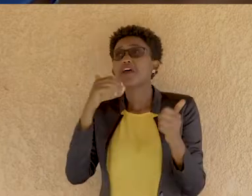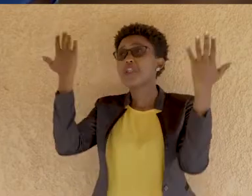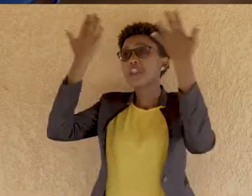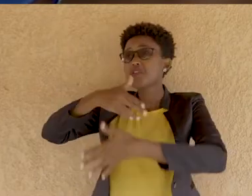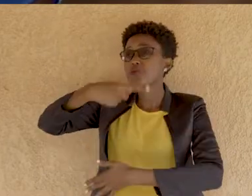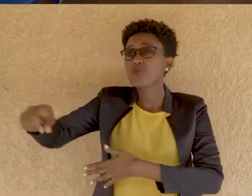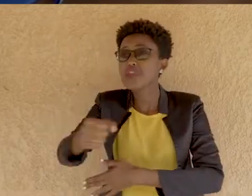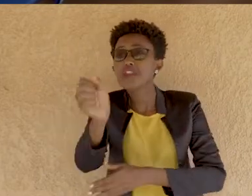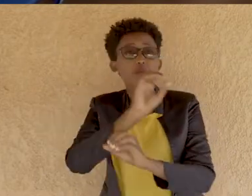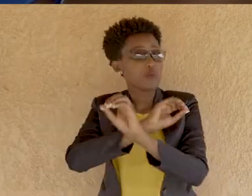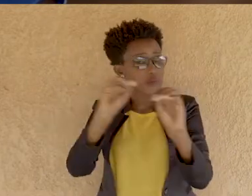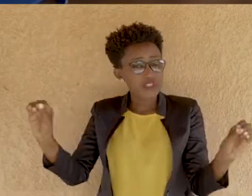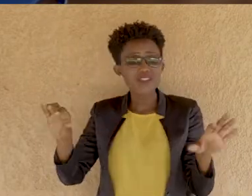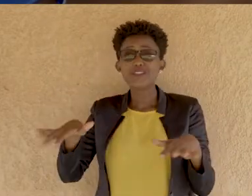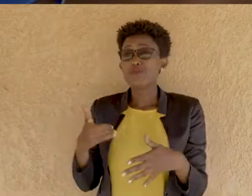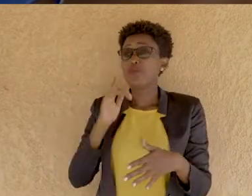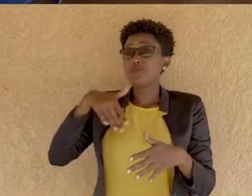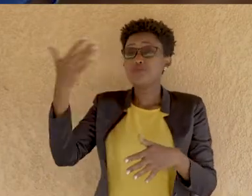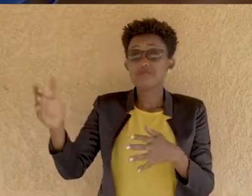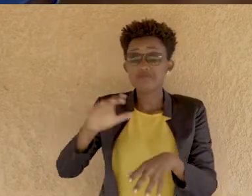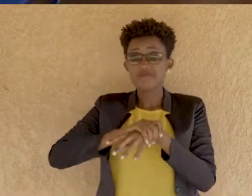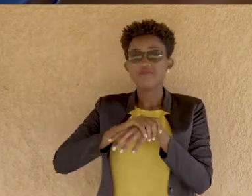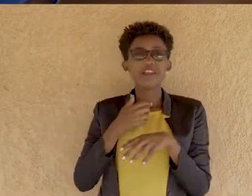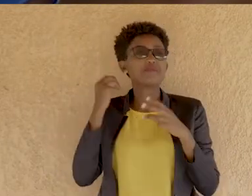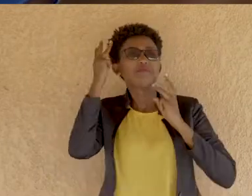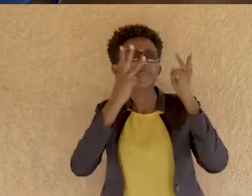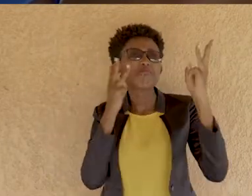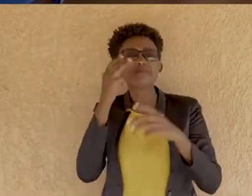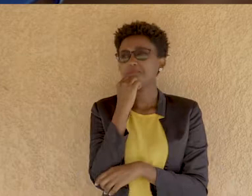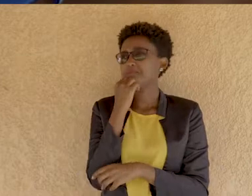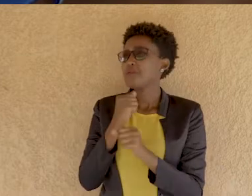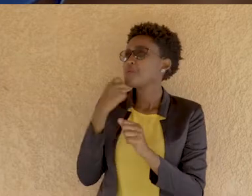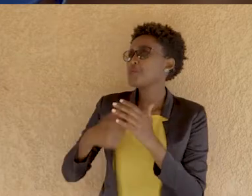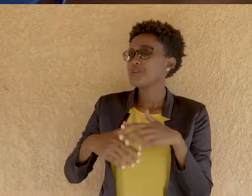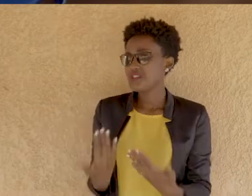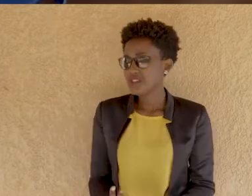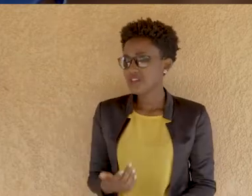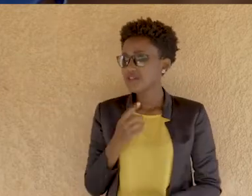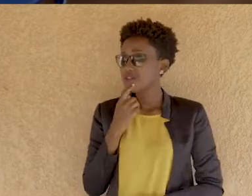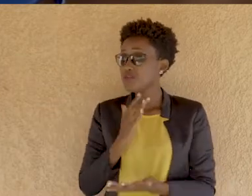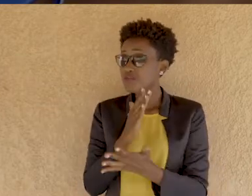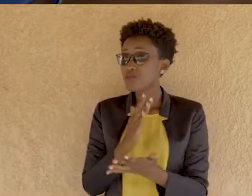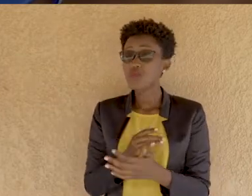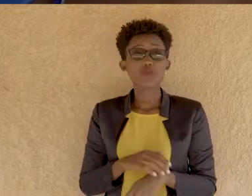outside. After his arrest, we were really confused and hurt as to where it came from.